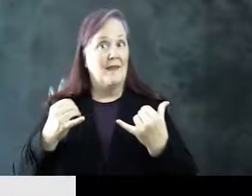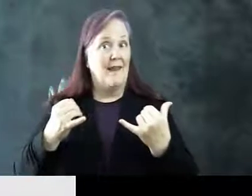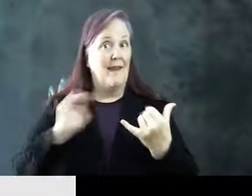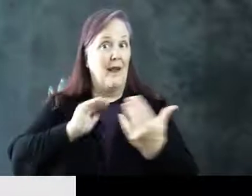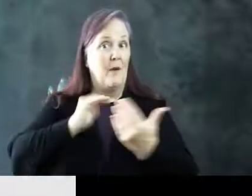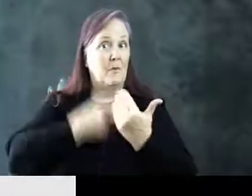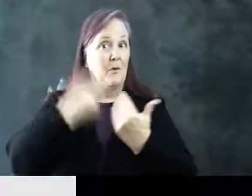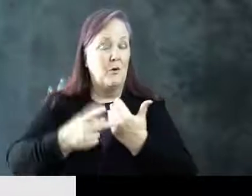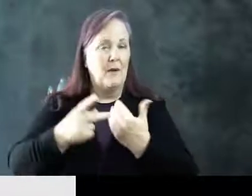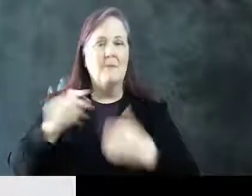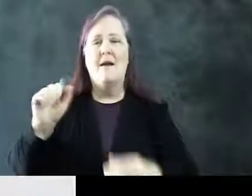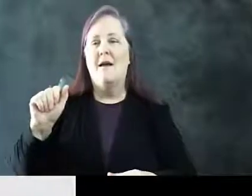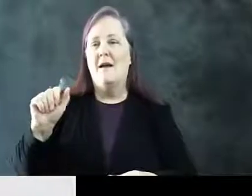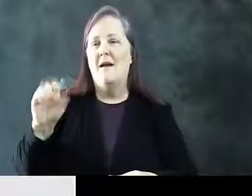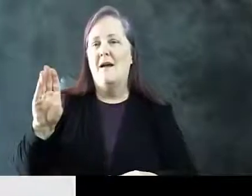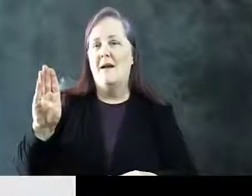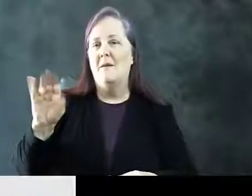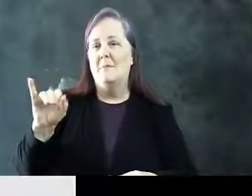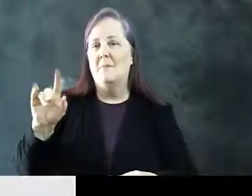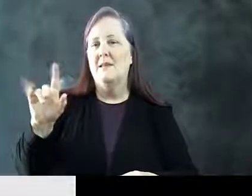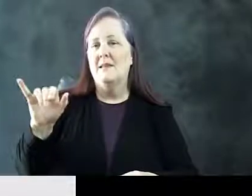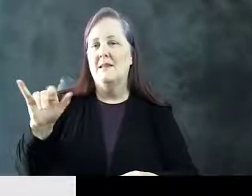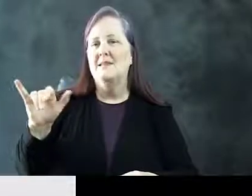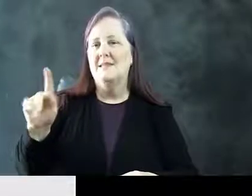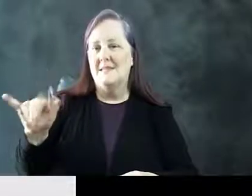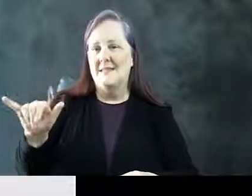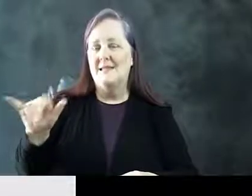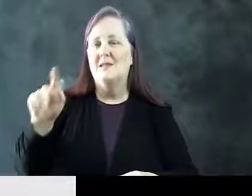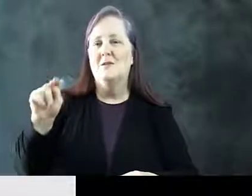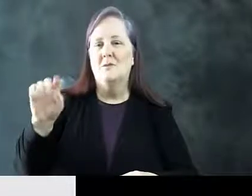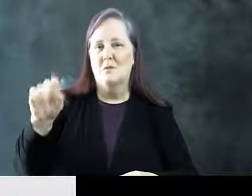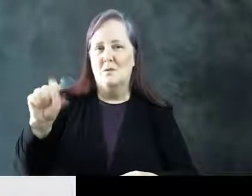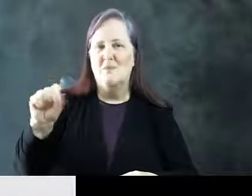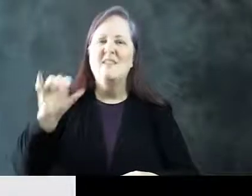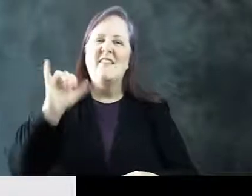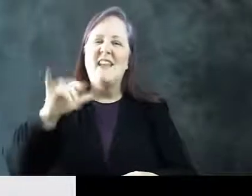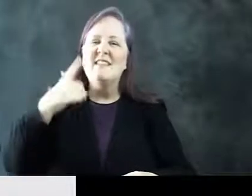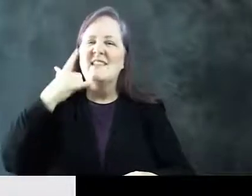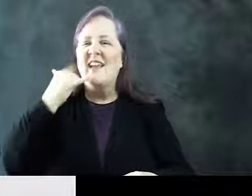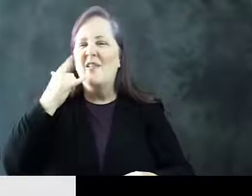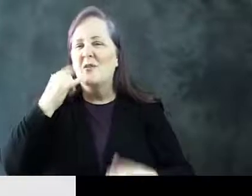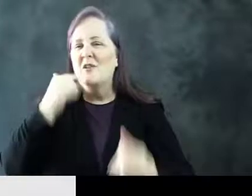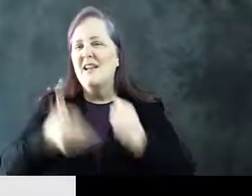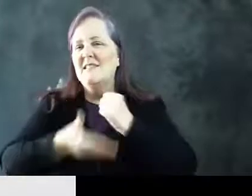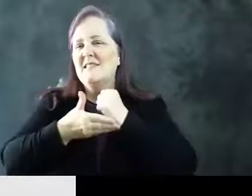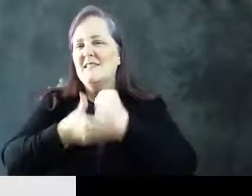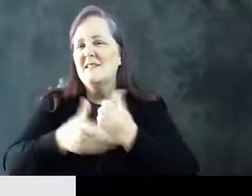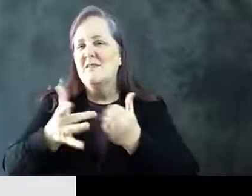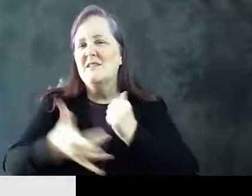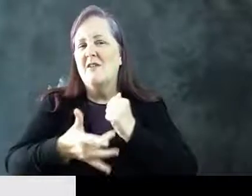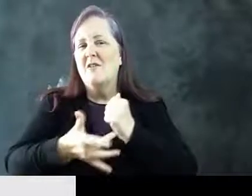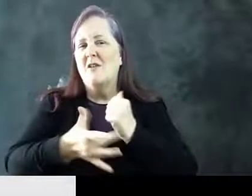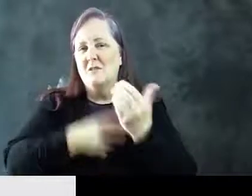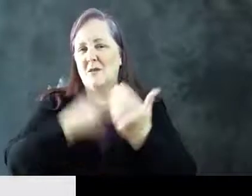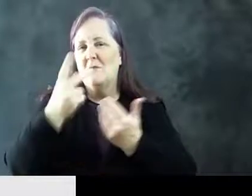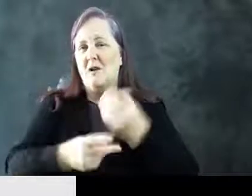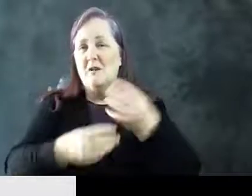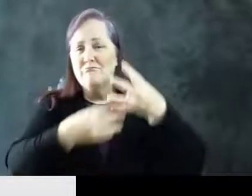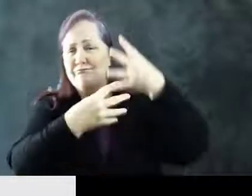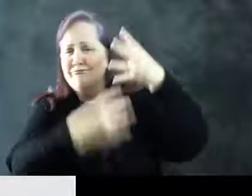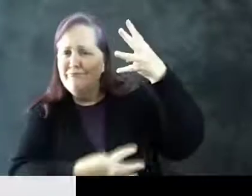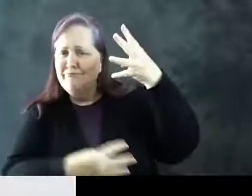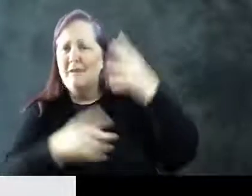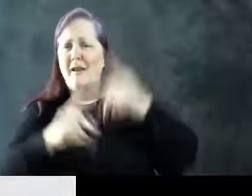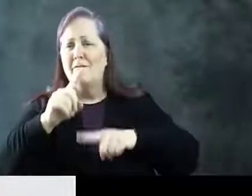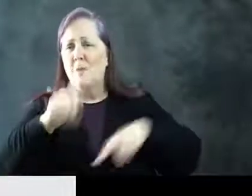Tools. Ability Tools is the California State Assistive Technology Program. And we have a variety of free